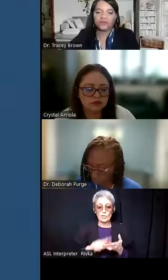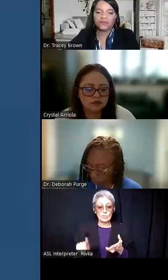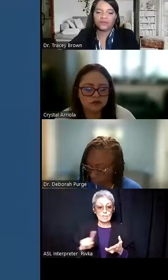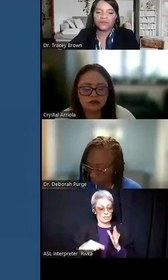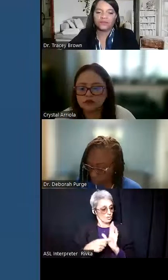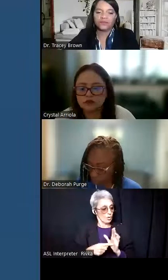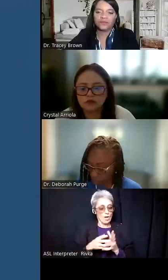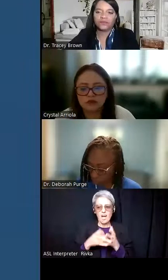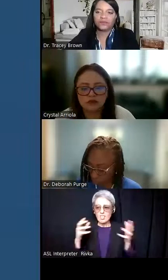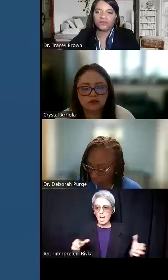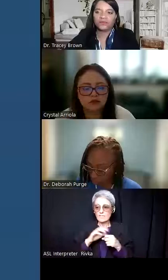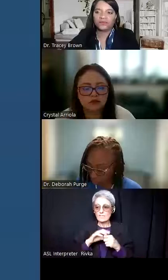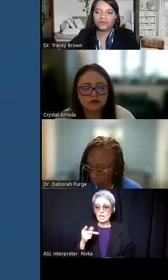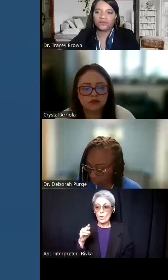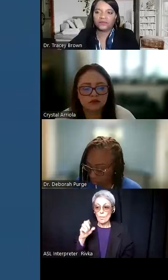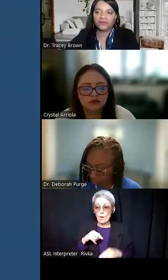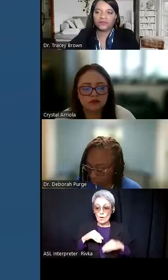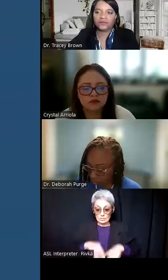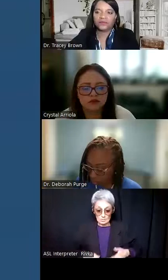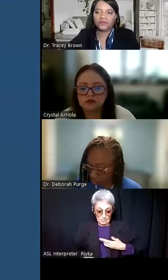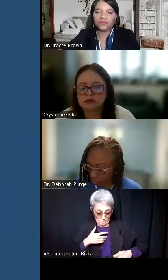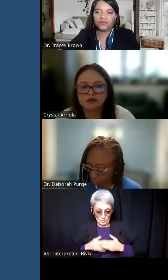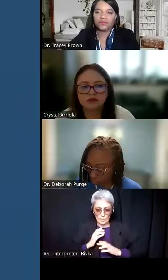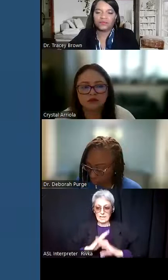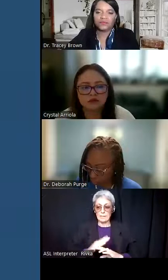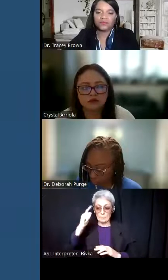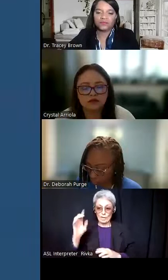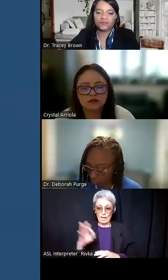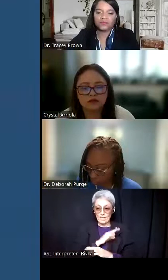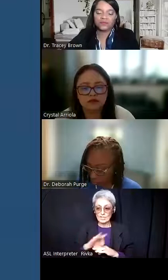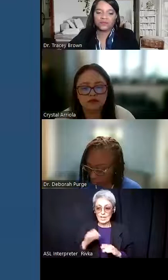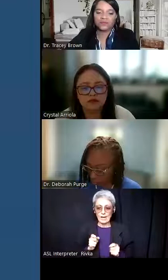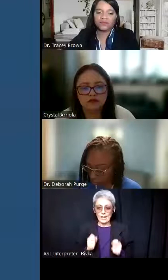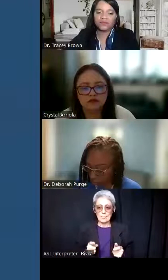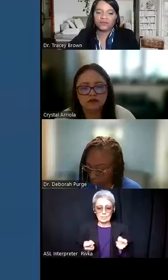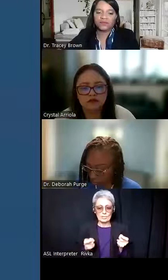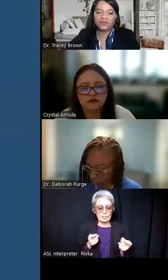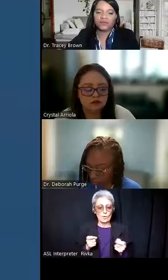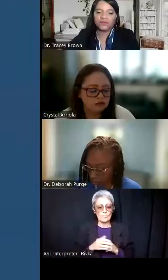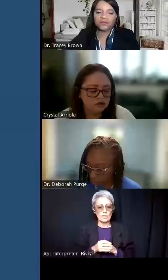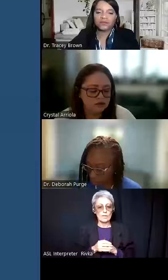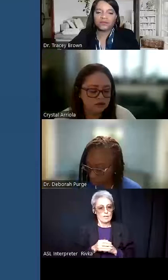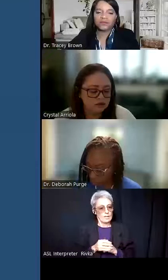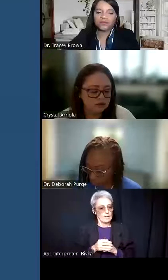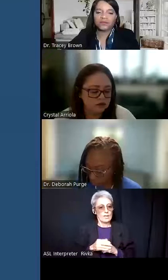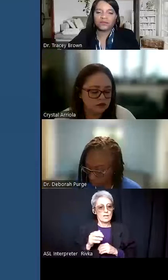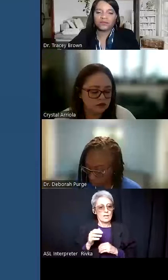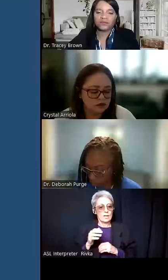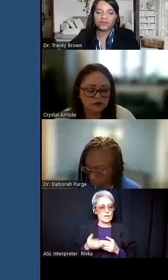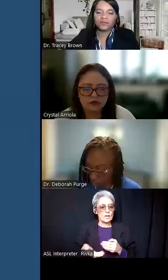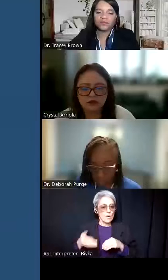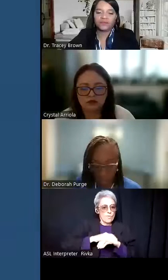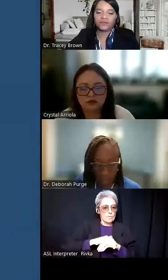stress hormones inhibit brain function and impulse control, overbuilding the fear center and the part of the brain that's critical to